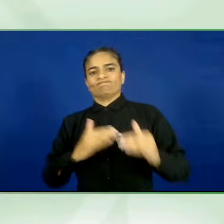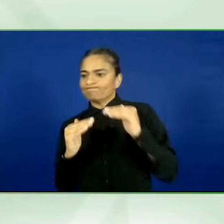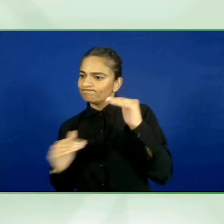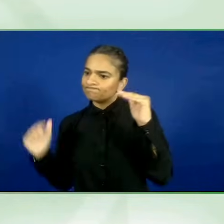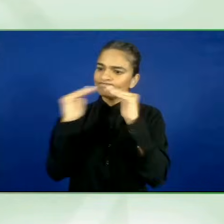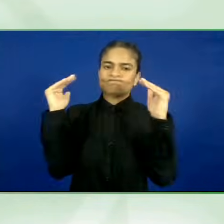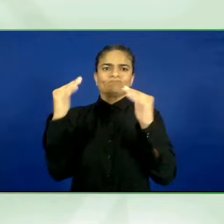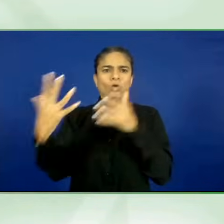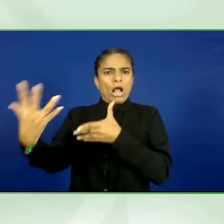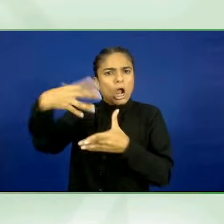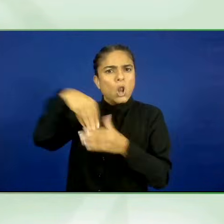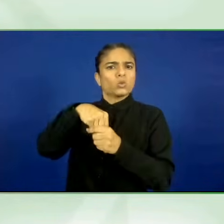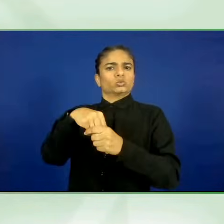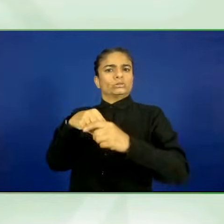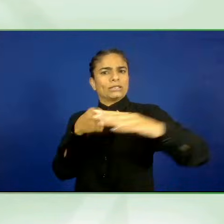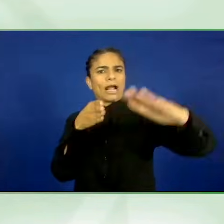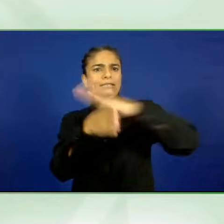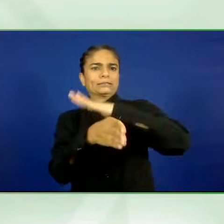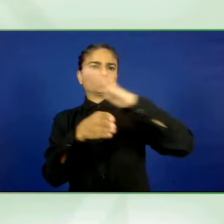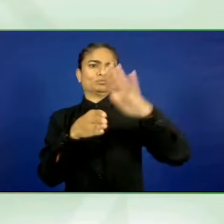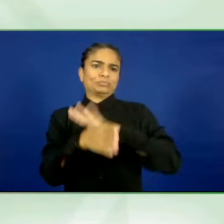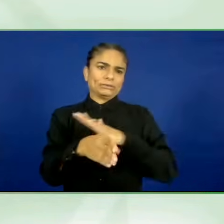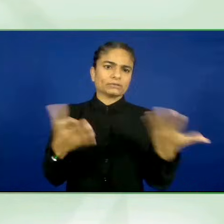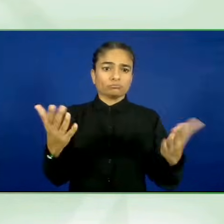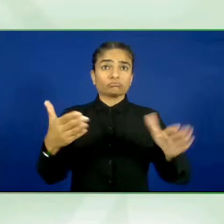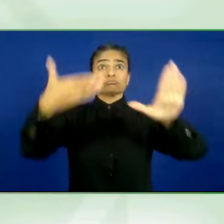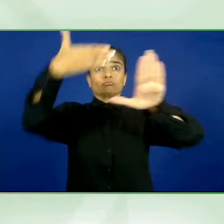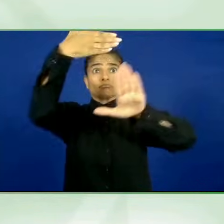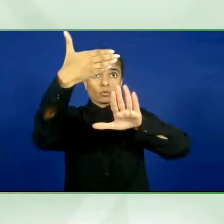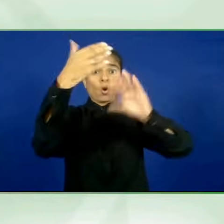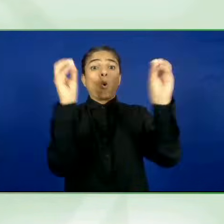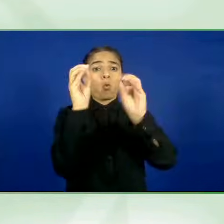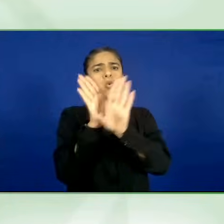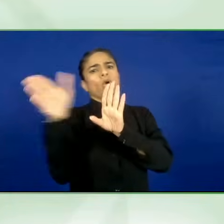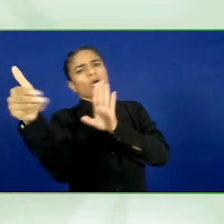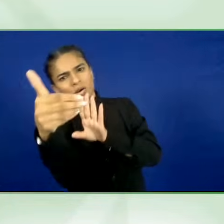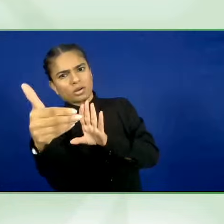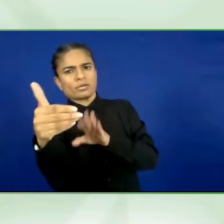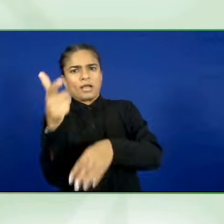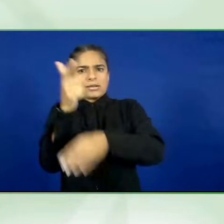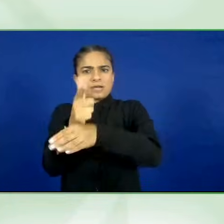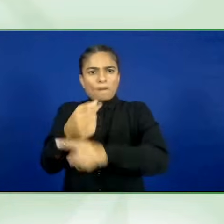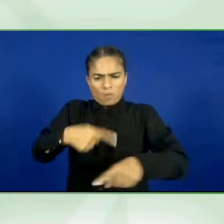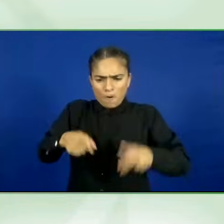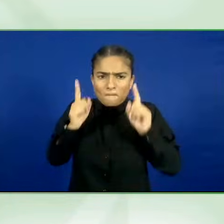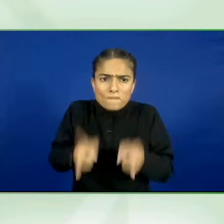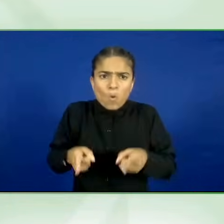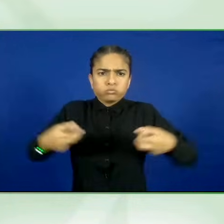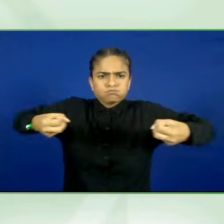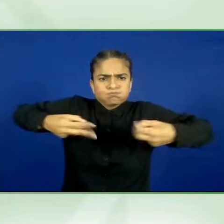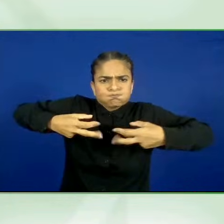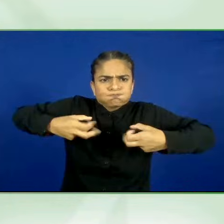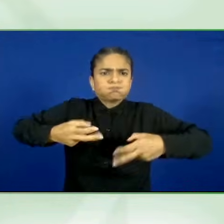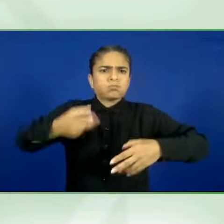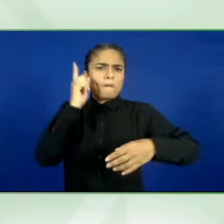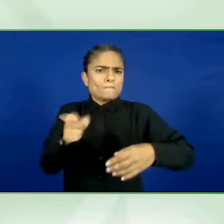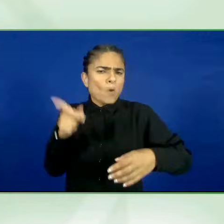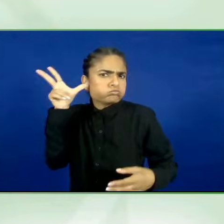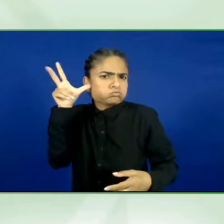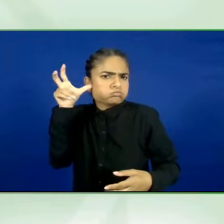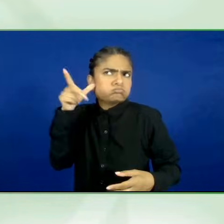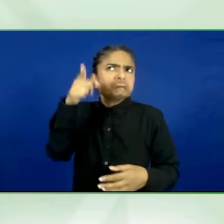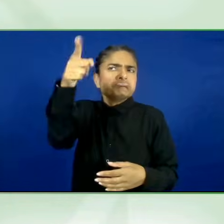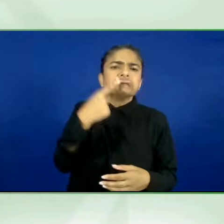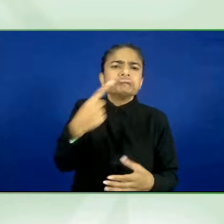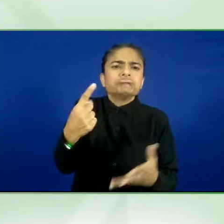And we do caption and audio describe all of the films that are accepted to the festival and then go through